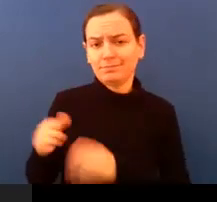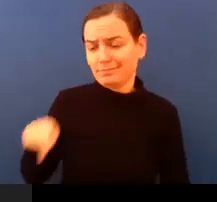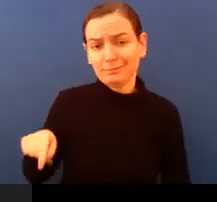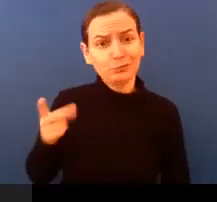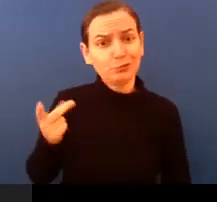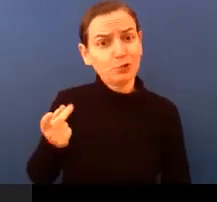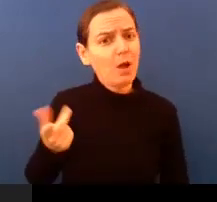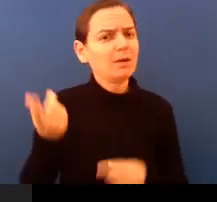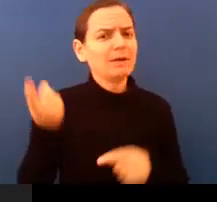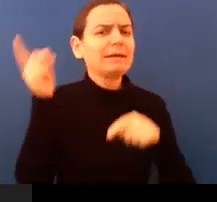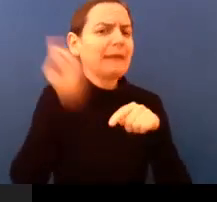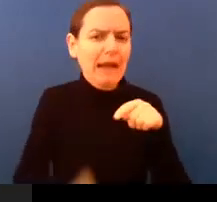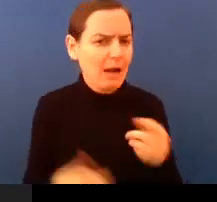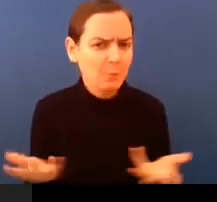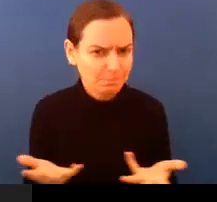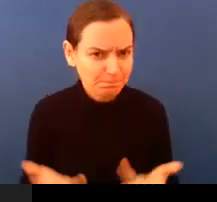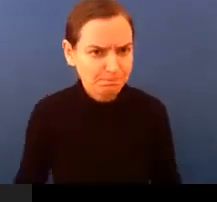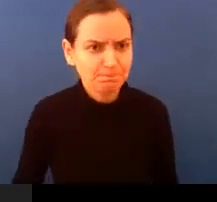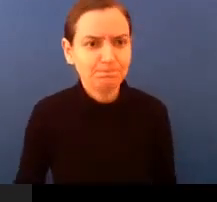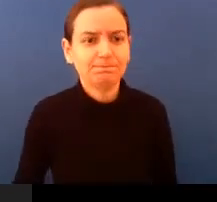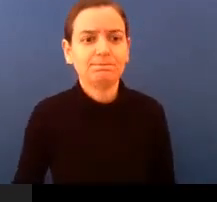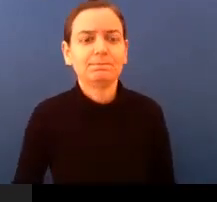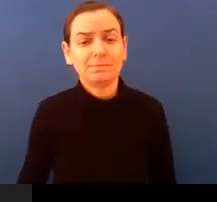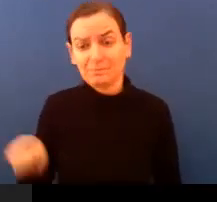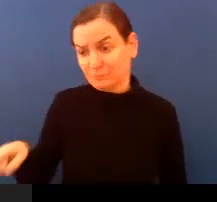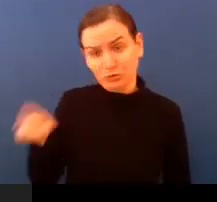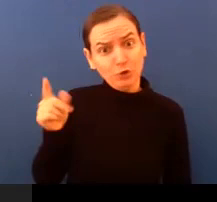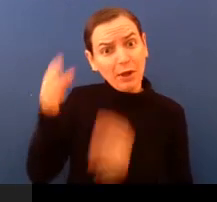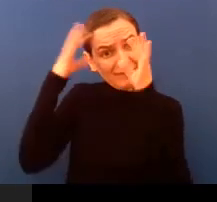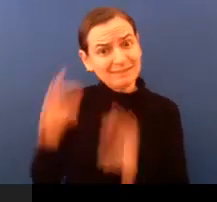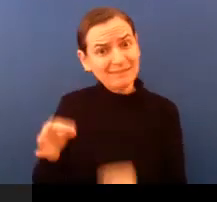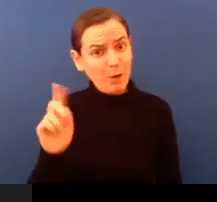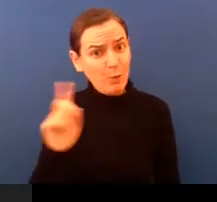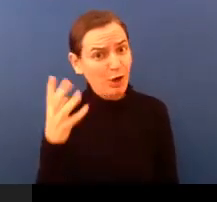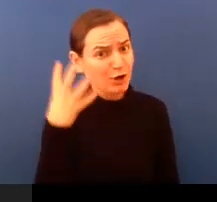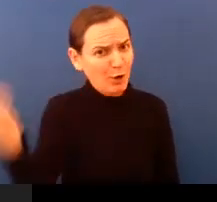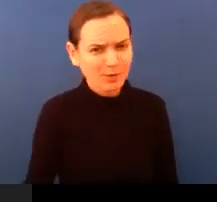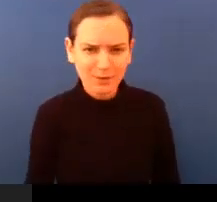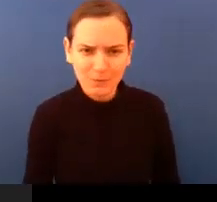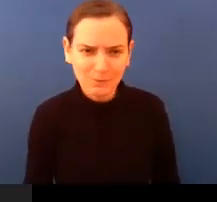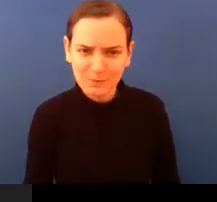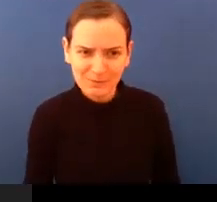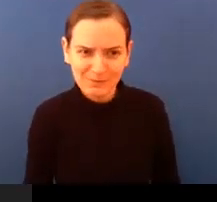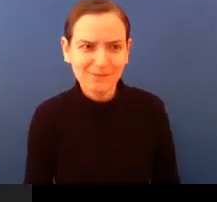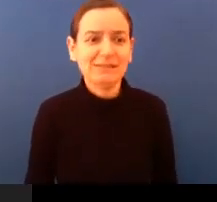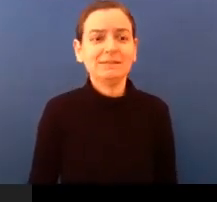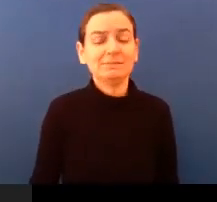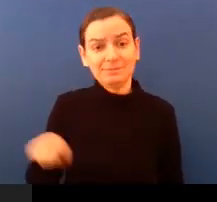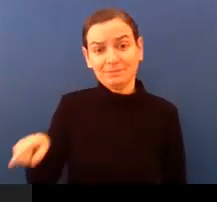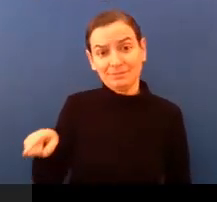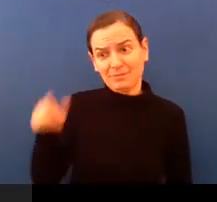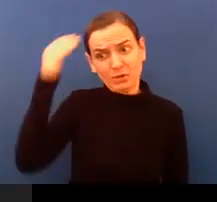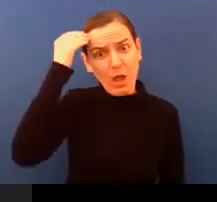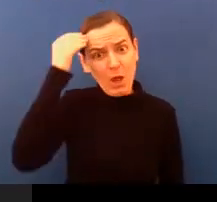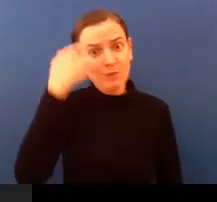there. It doesn't determine the color of traffic lights, when to